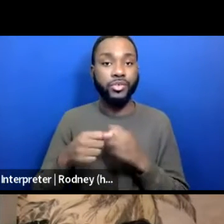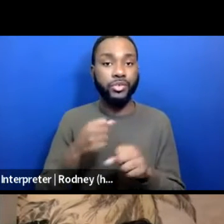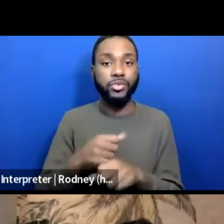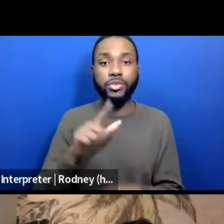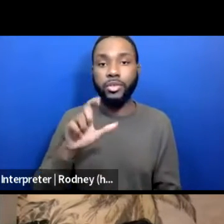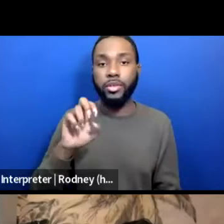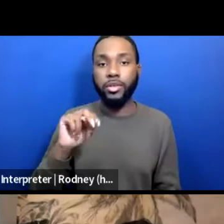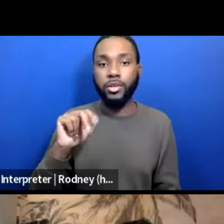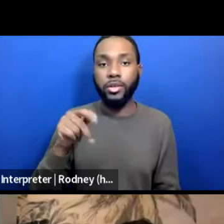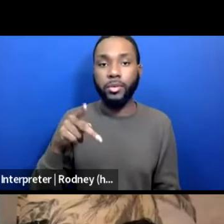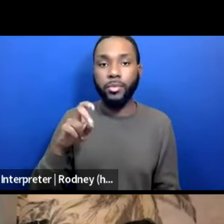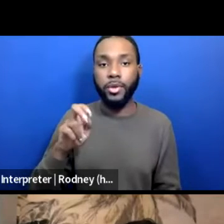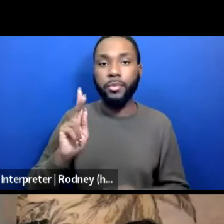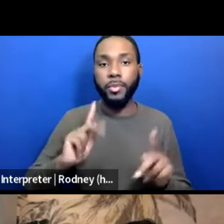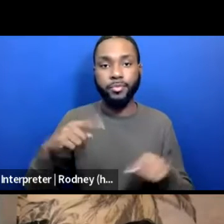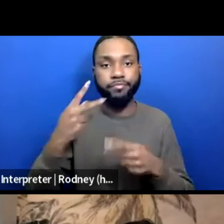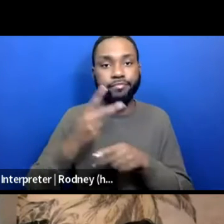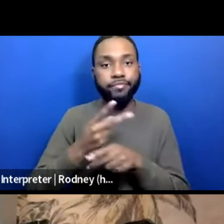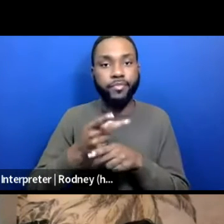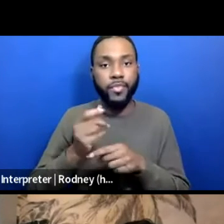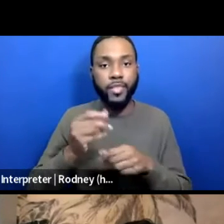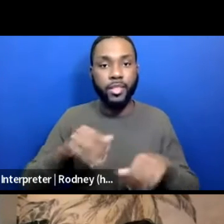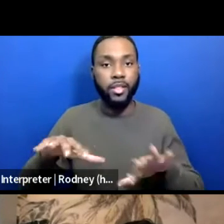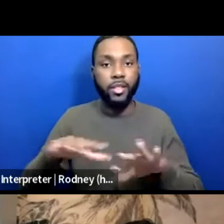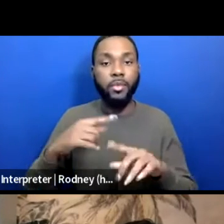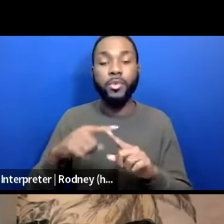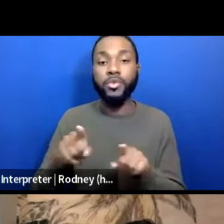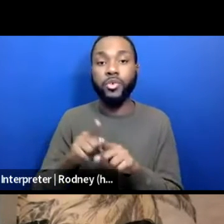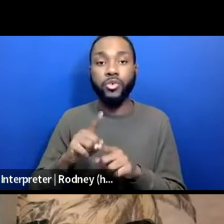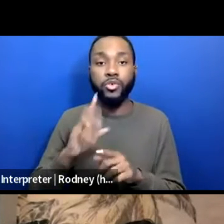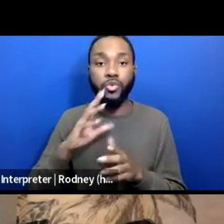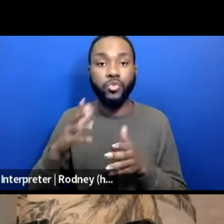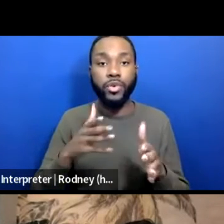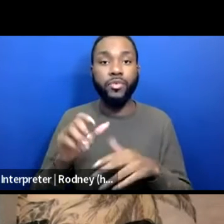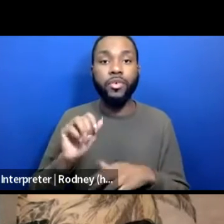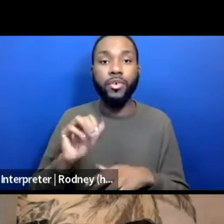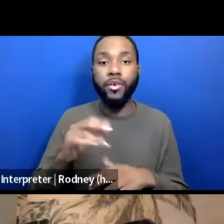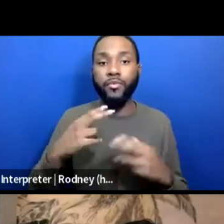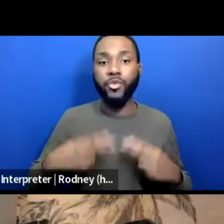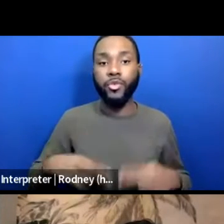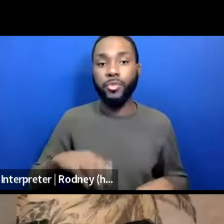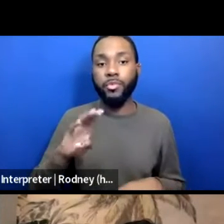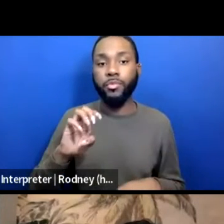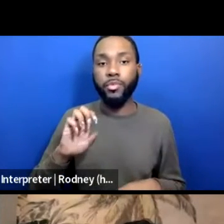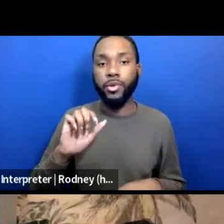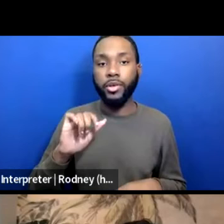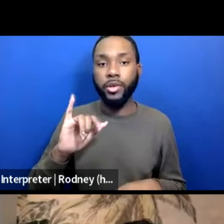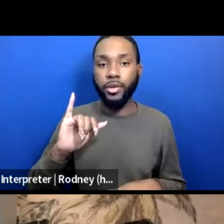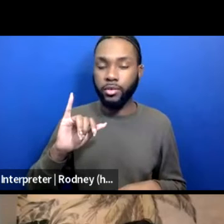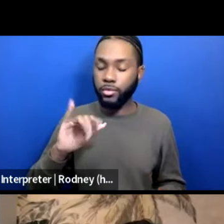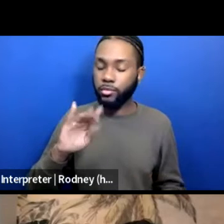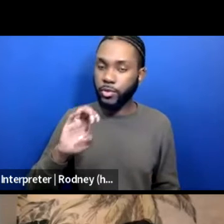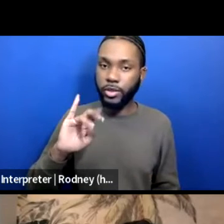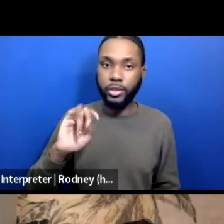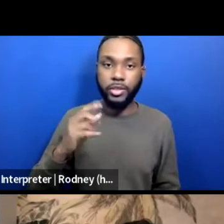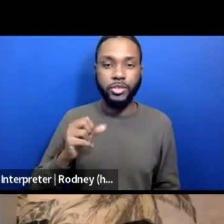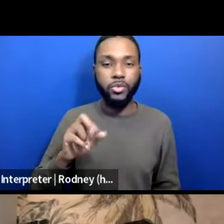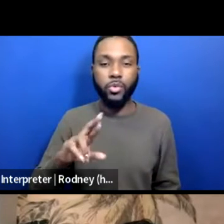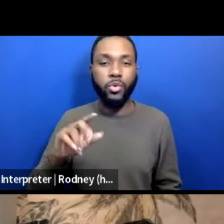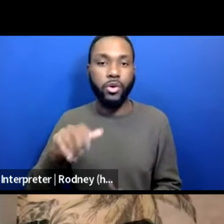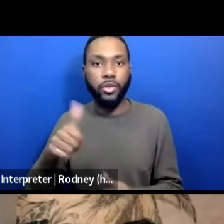stewards of these lands, as well as the River of Human Beings or the Delaware River. Over the past 250